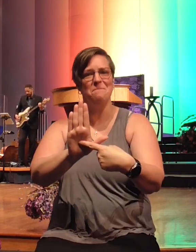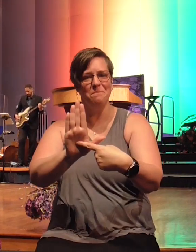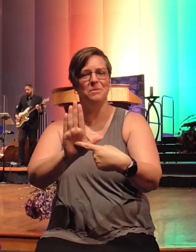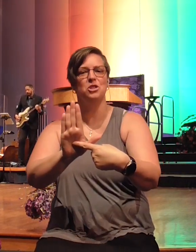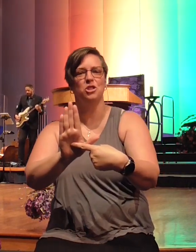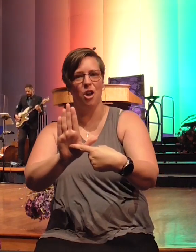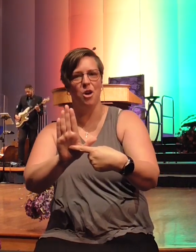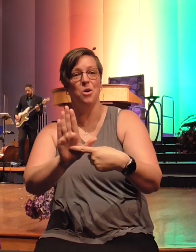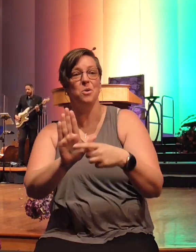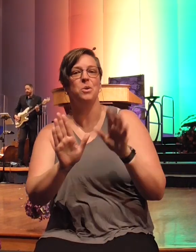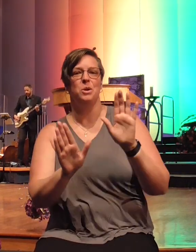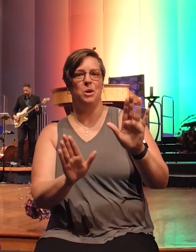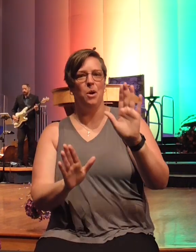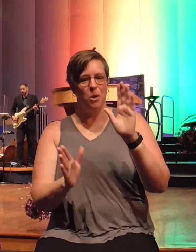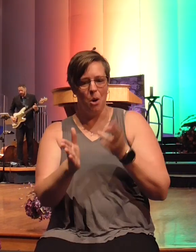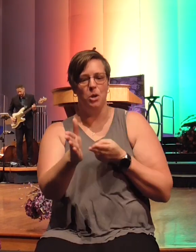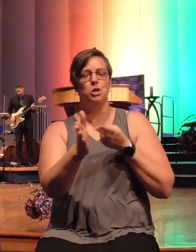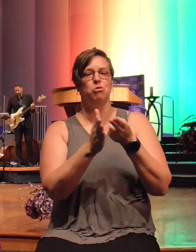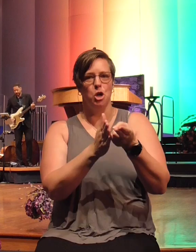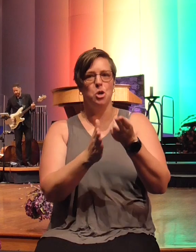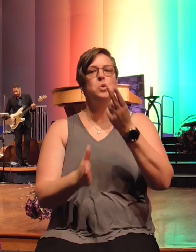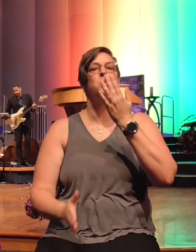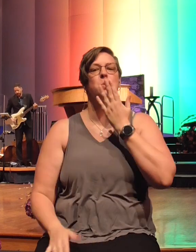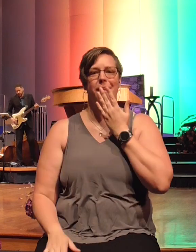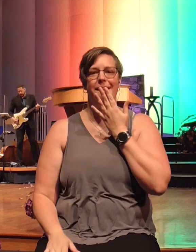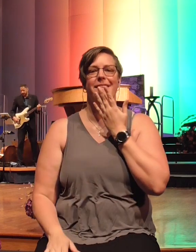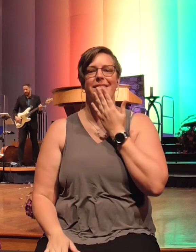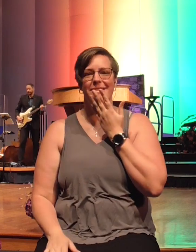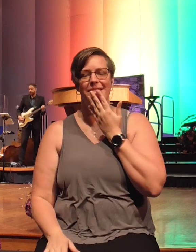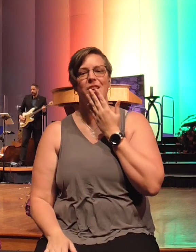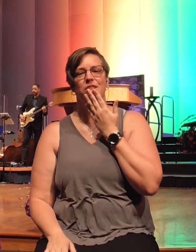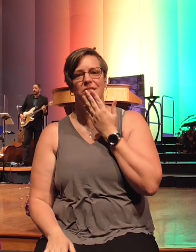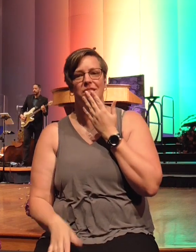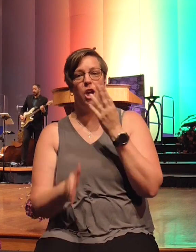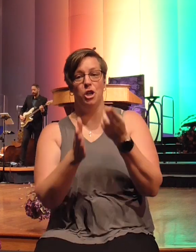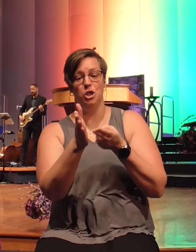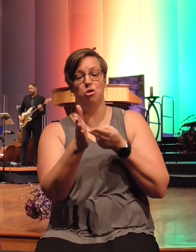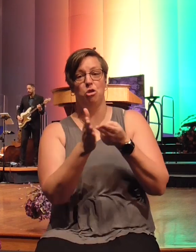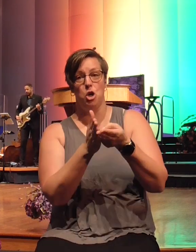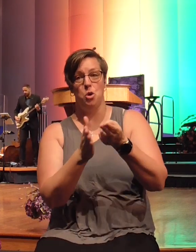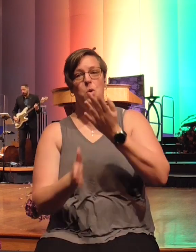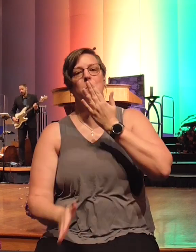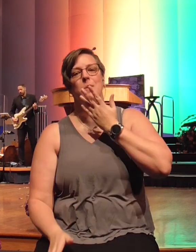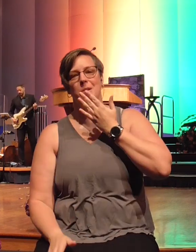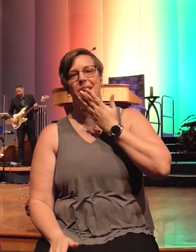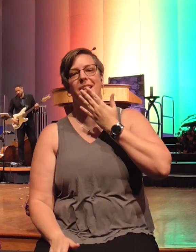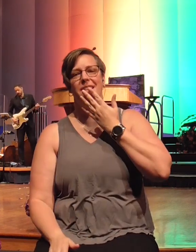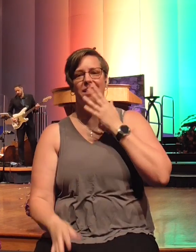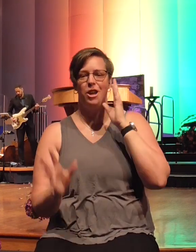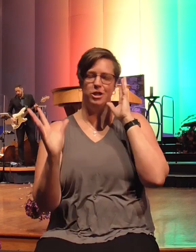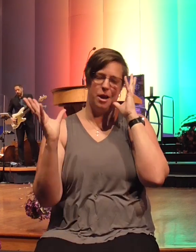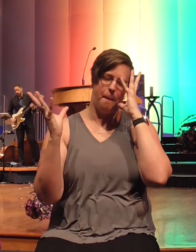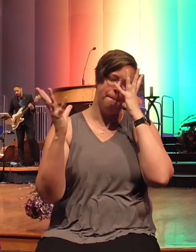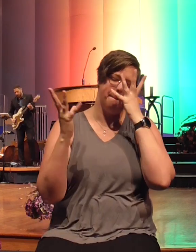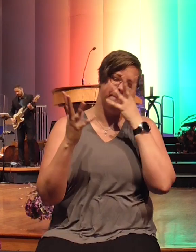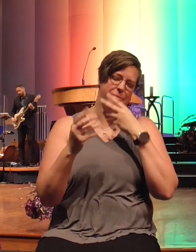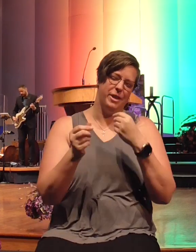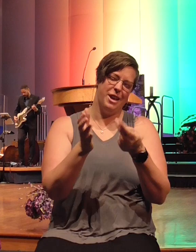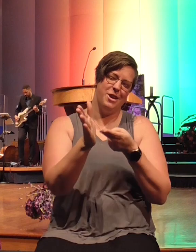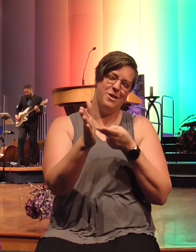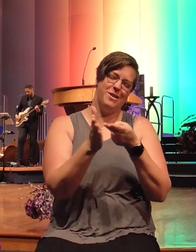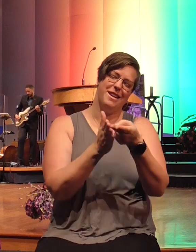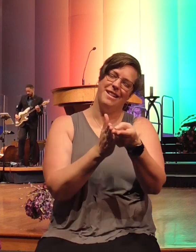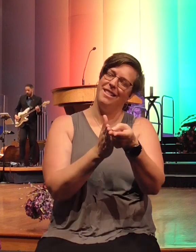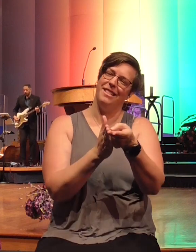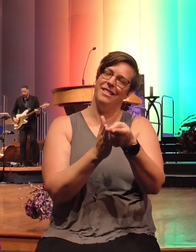let them show your true colors, your true colors, your